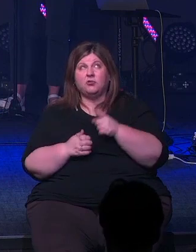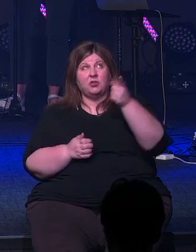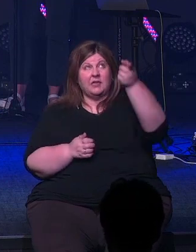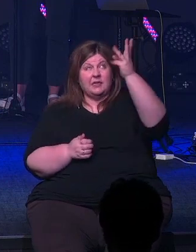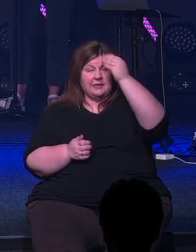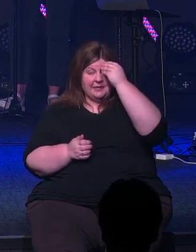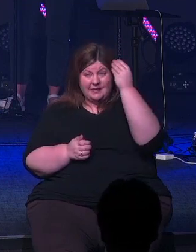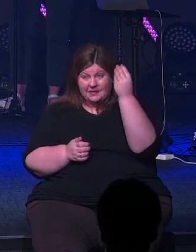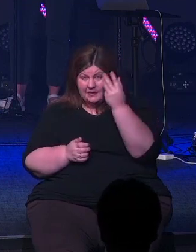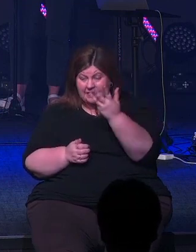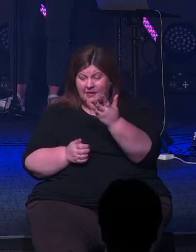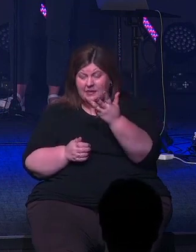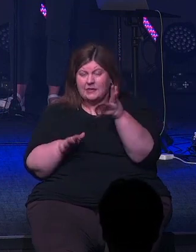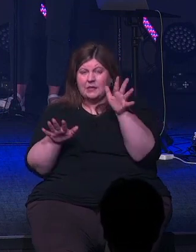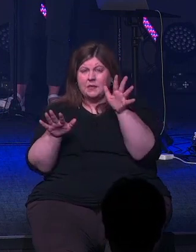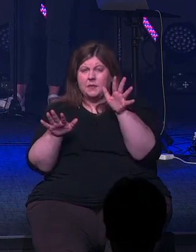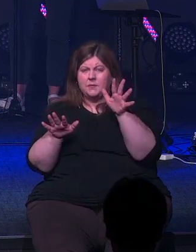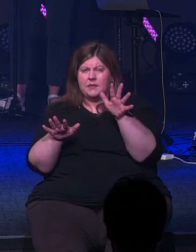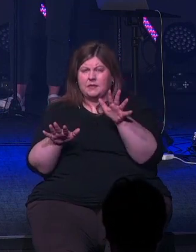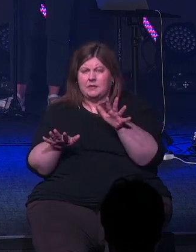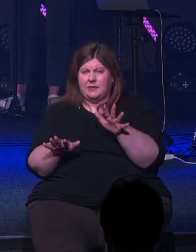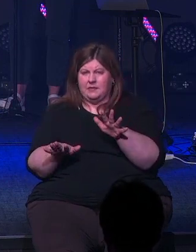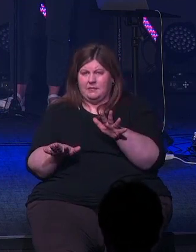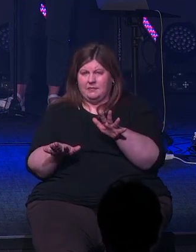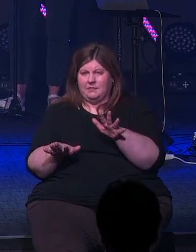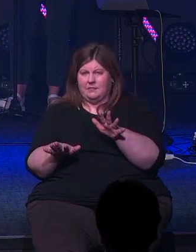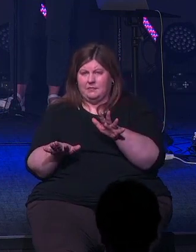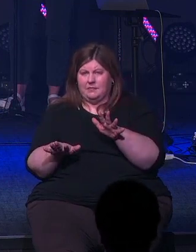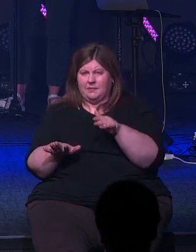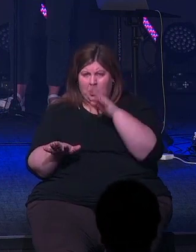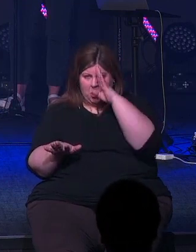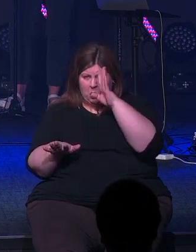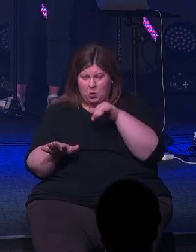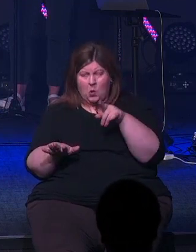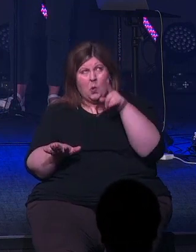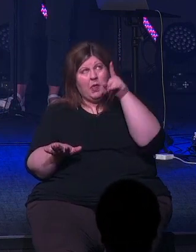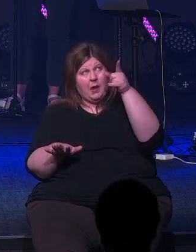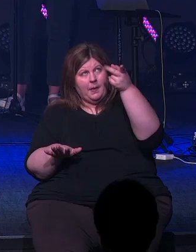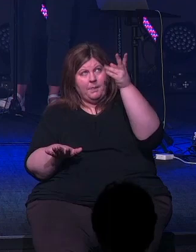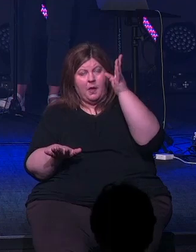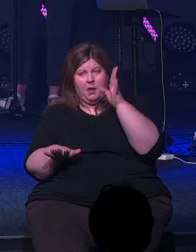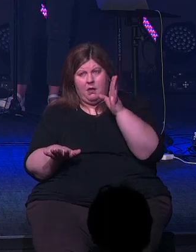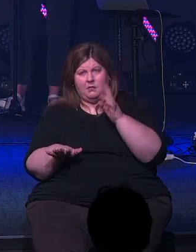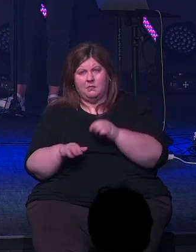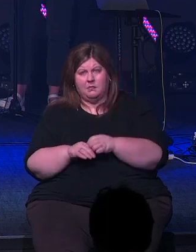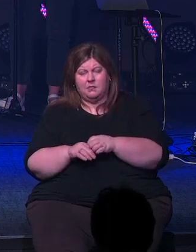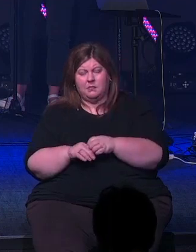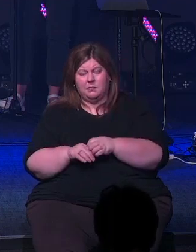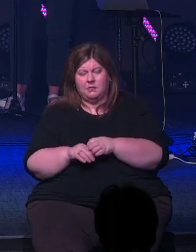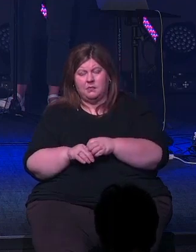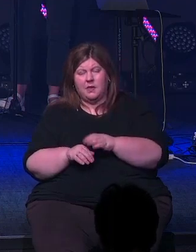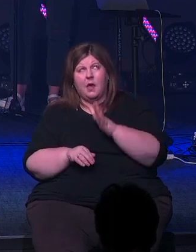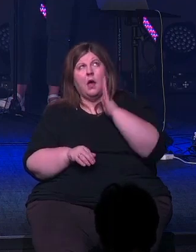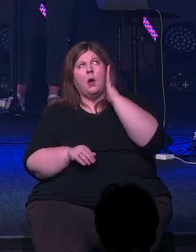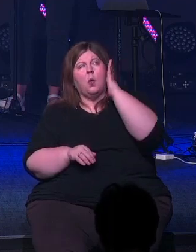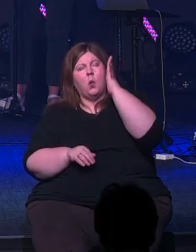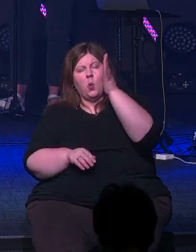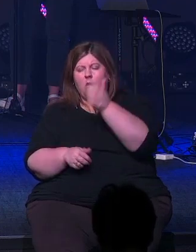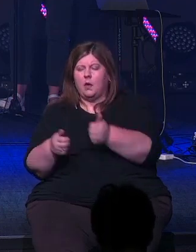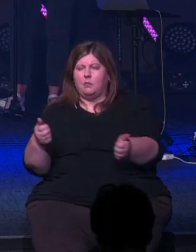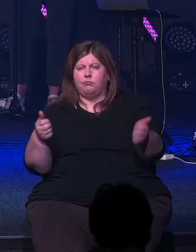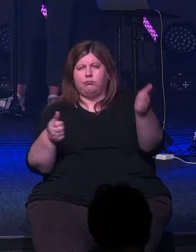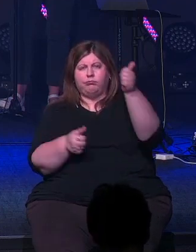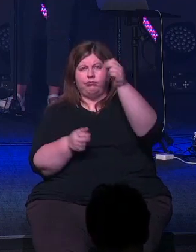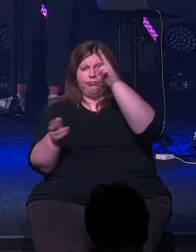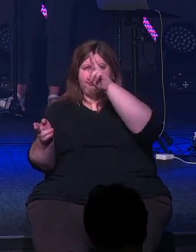"Be still and know that I am God. I will be exalted